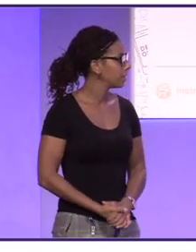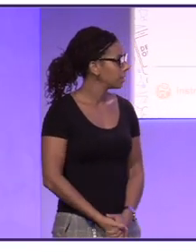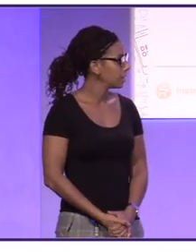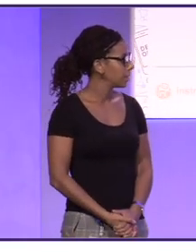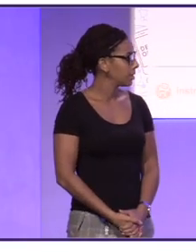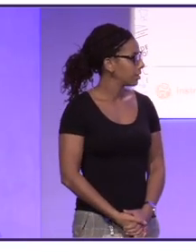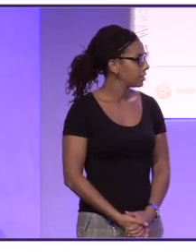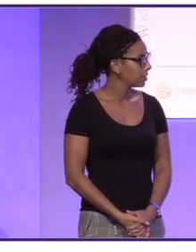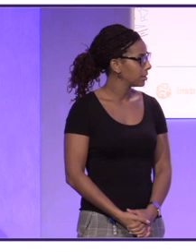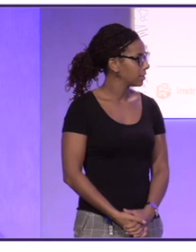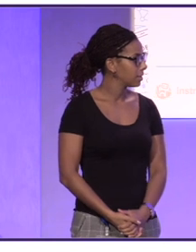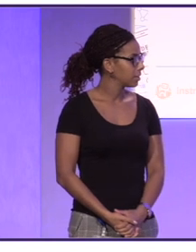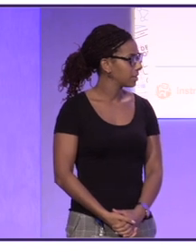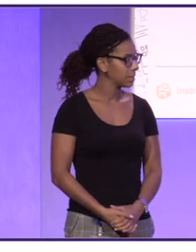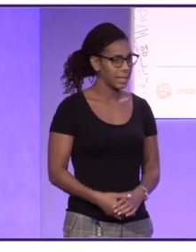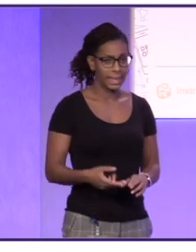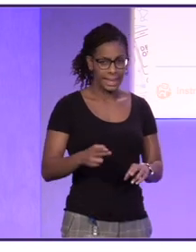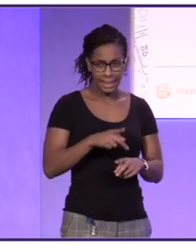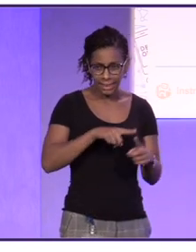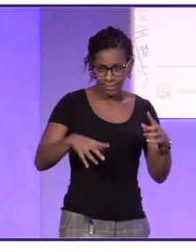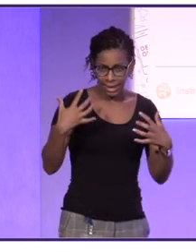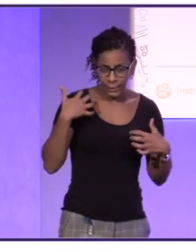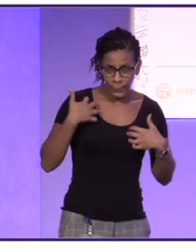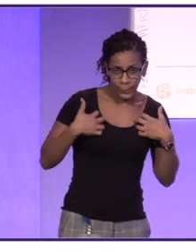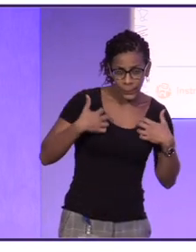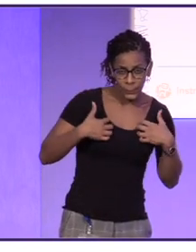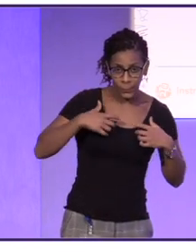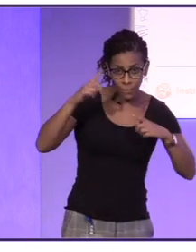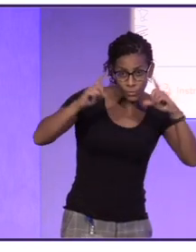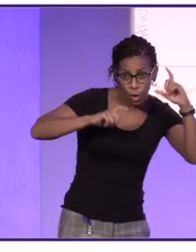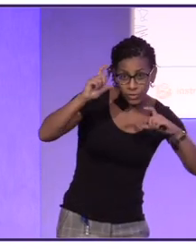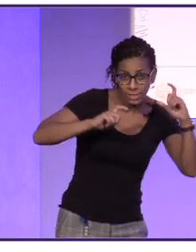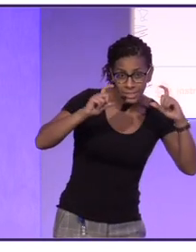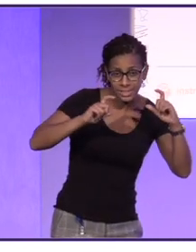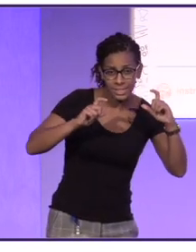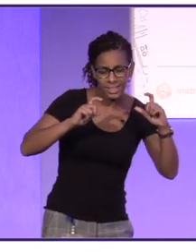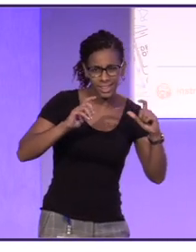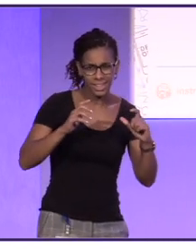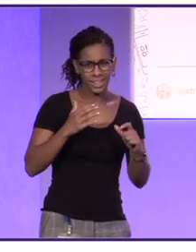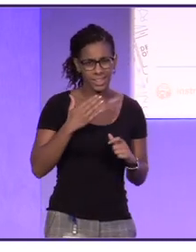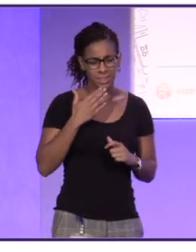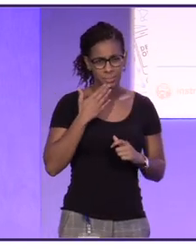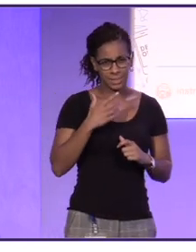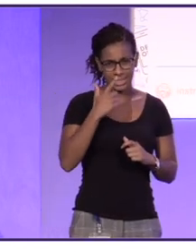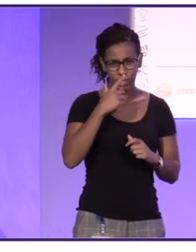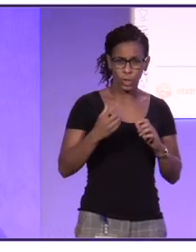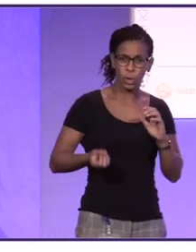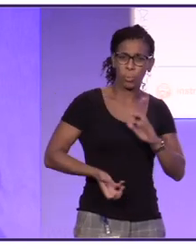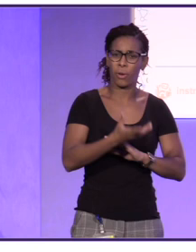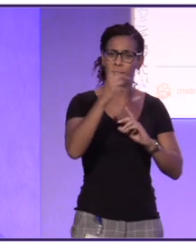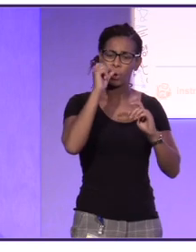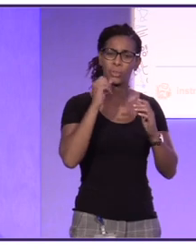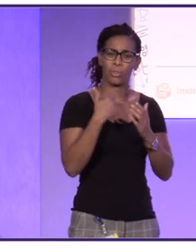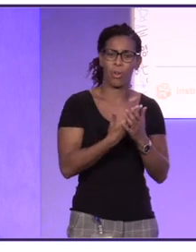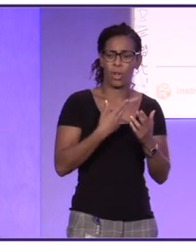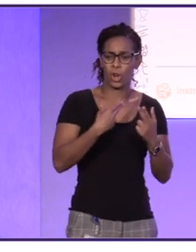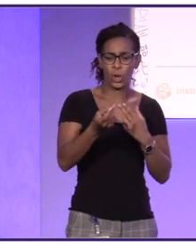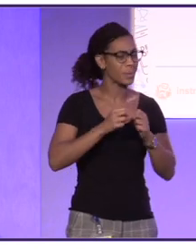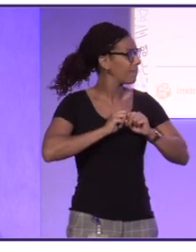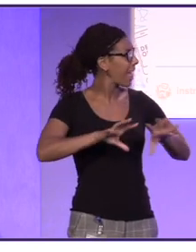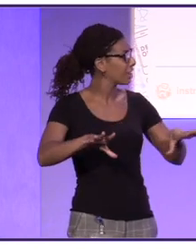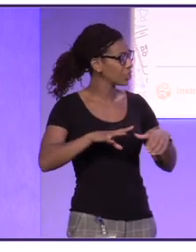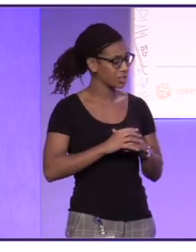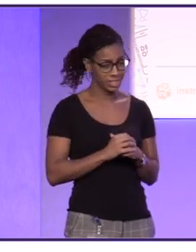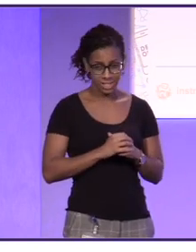Firstly, if there's any budding photographers out there, please can you put more photos up on Usplash? Because, yeah, I've